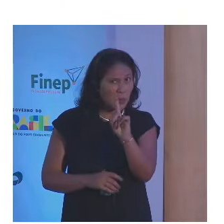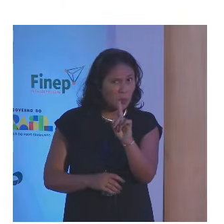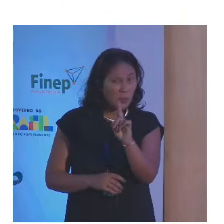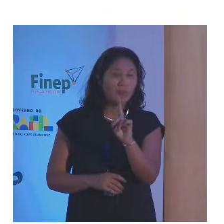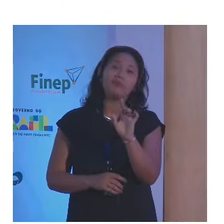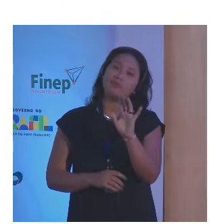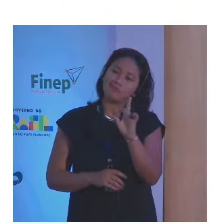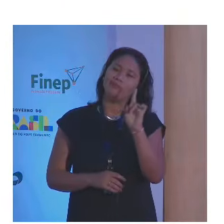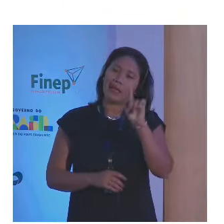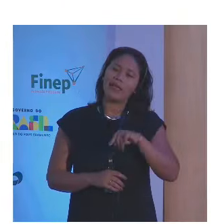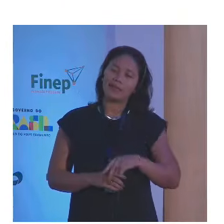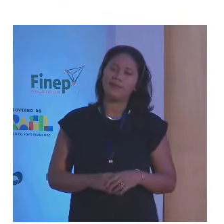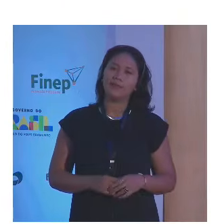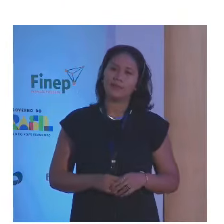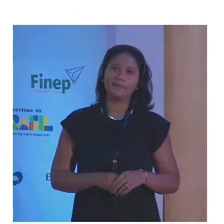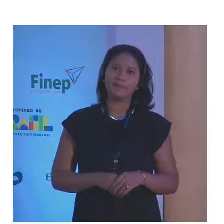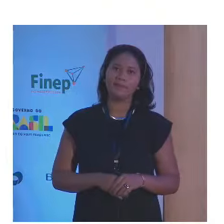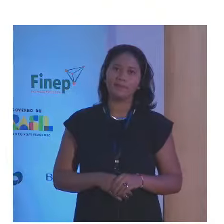much.